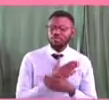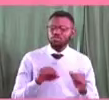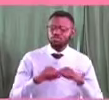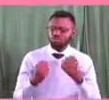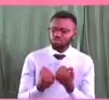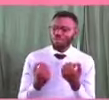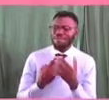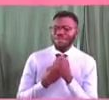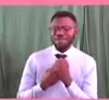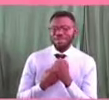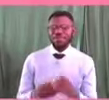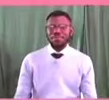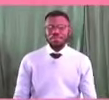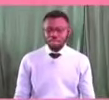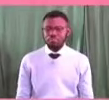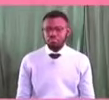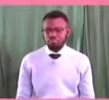partners,